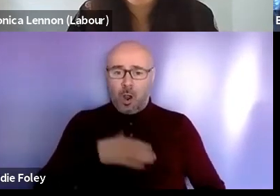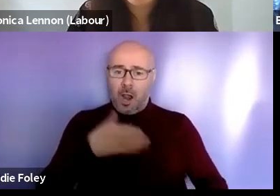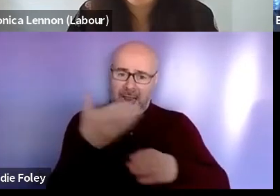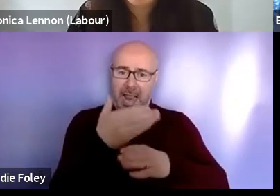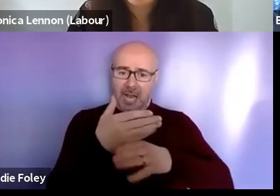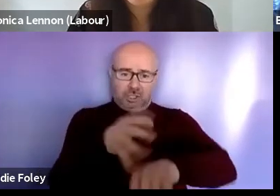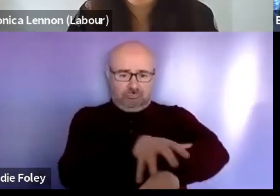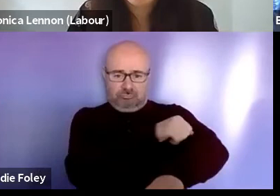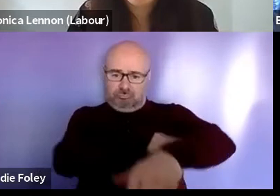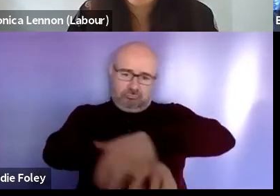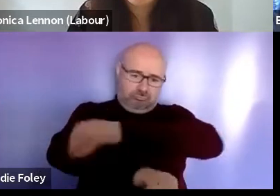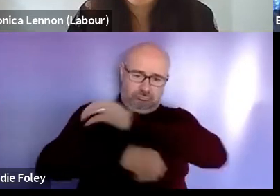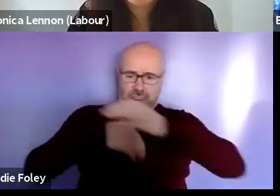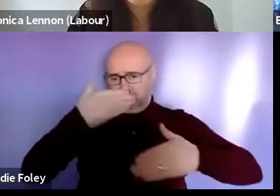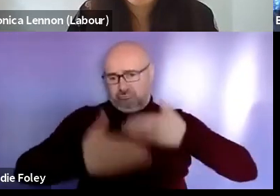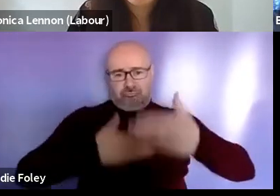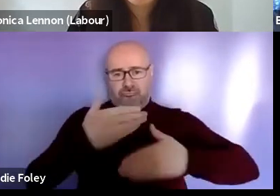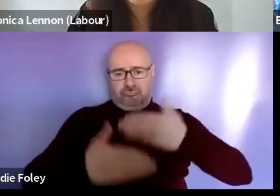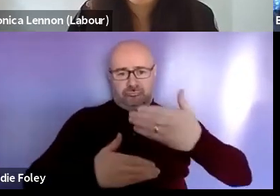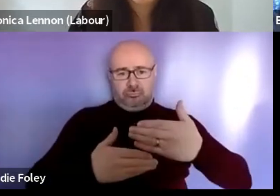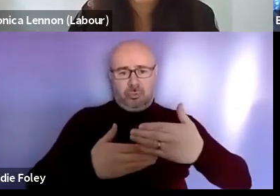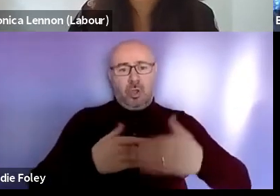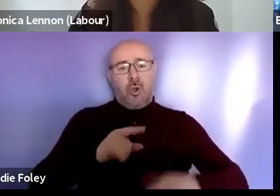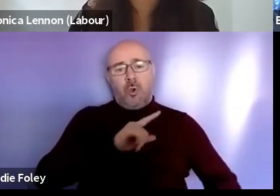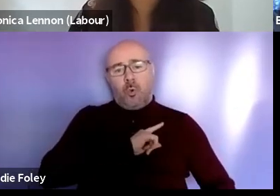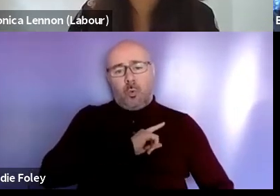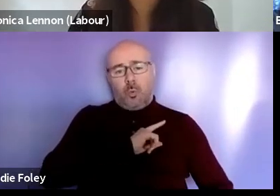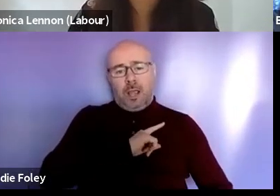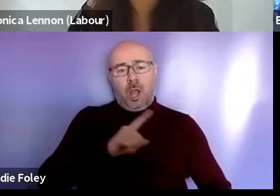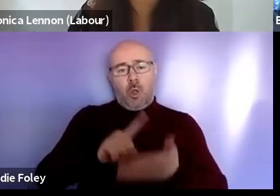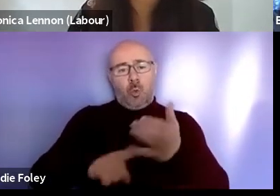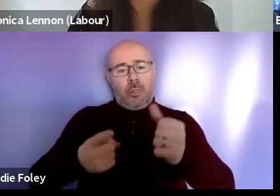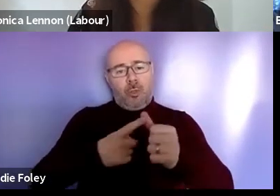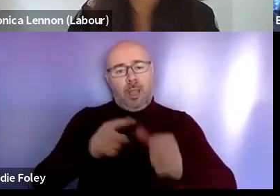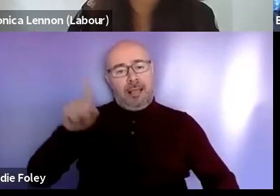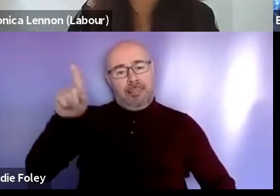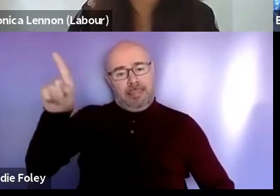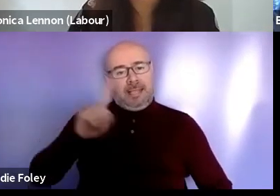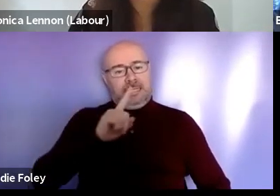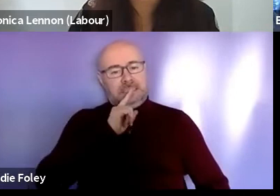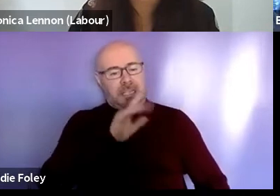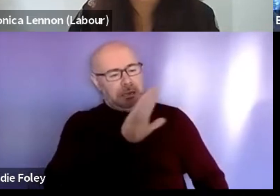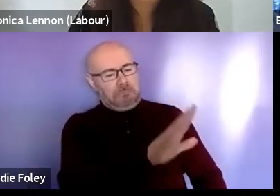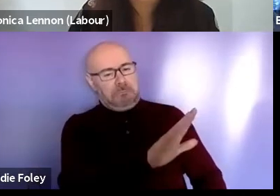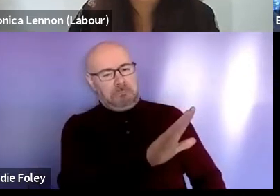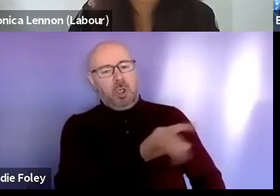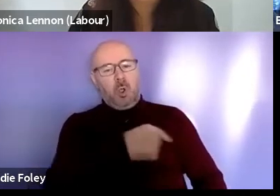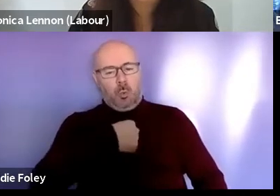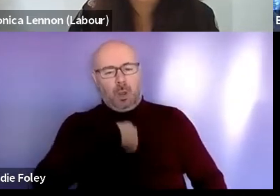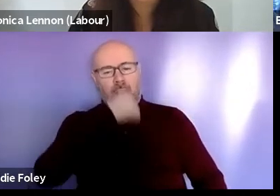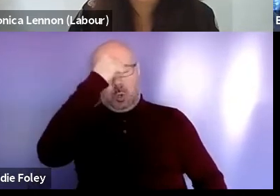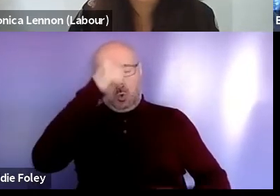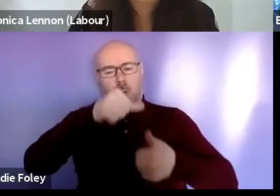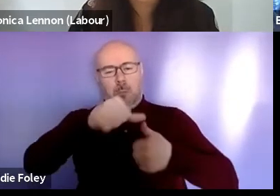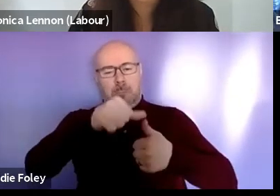within local authorities who say, we know best, we'll do it for you. What I want is individuals to be in charge. Would you put more money into it? Would you put the